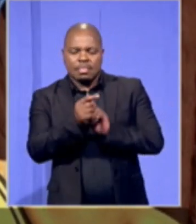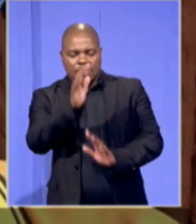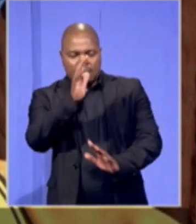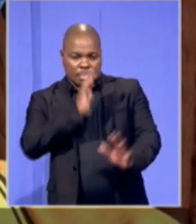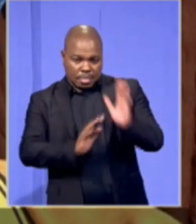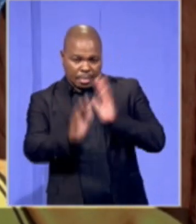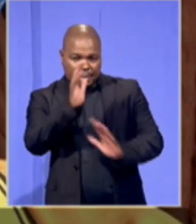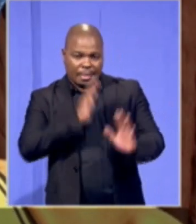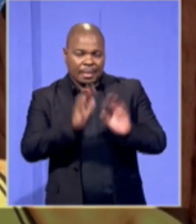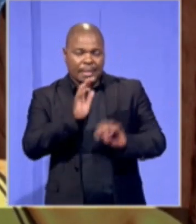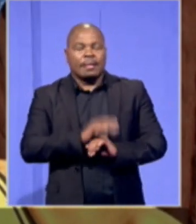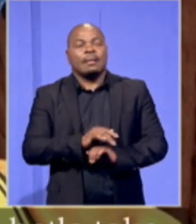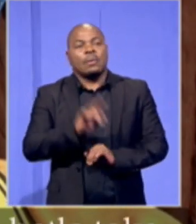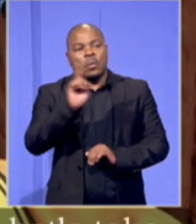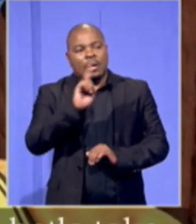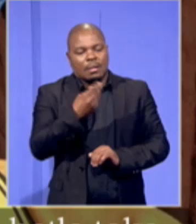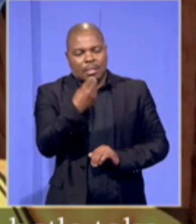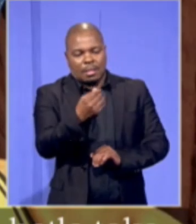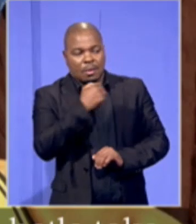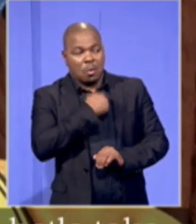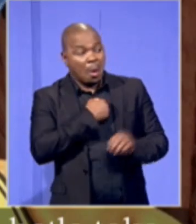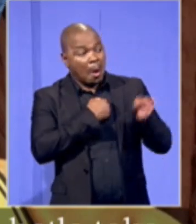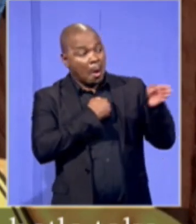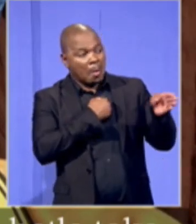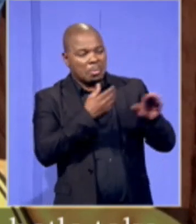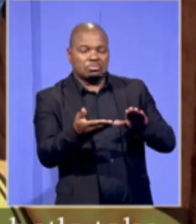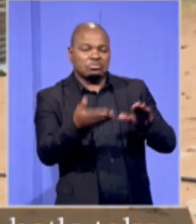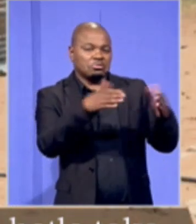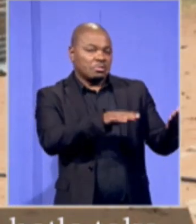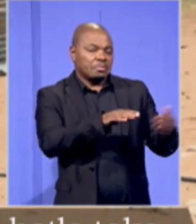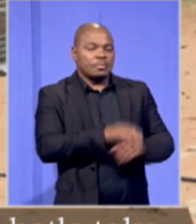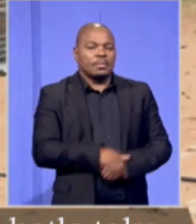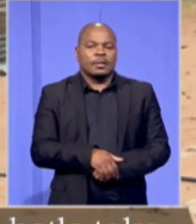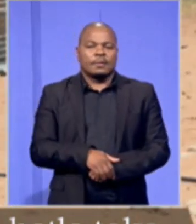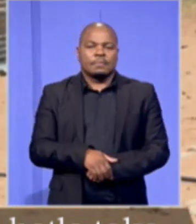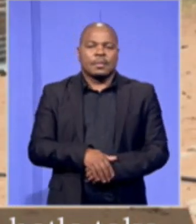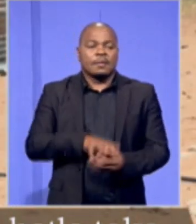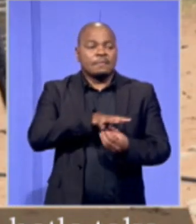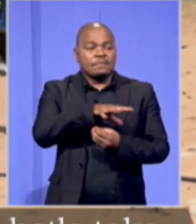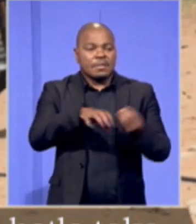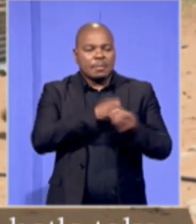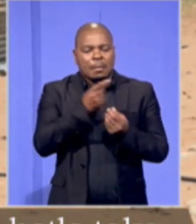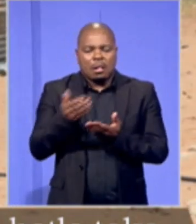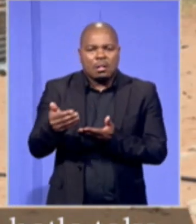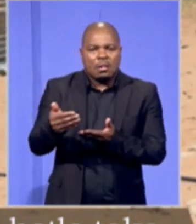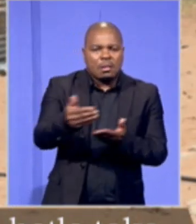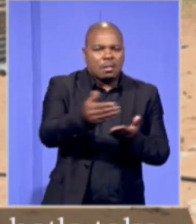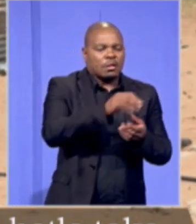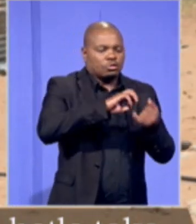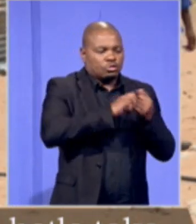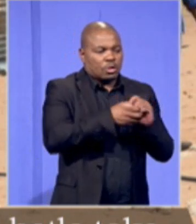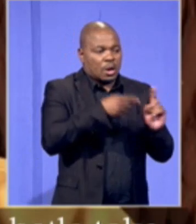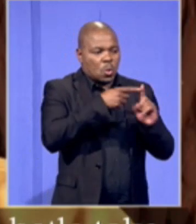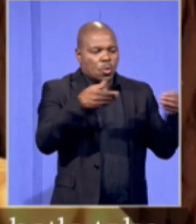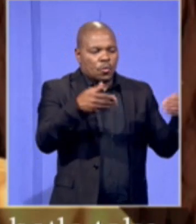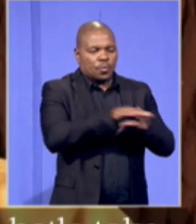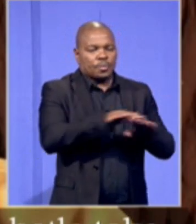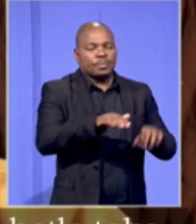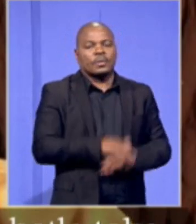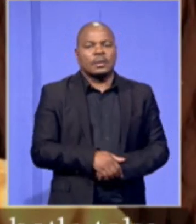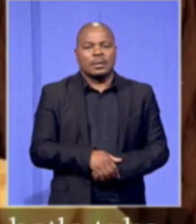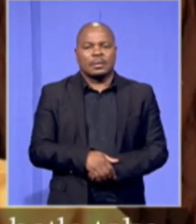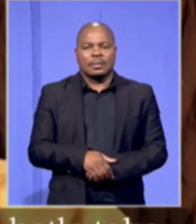gore ngwanake o tlhokaetse ko hospital. Ba lelapa ba kgobokanya matlole gore Buthelezi a bolokiwe. Ke tswa nna